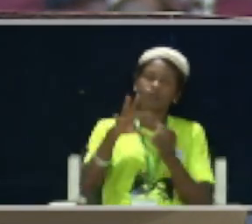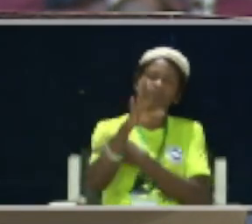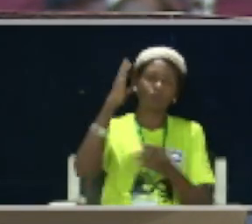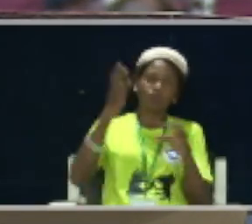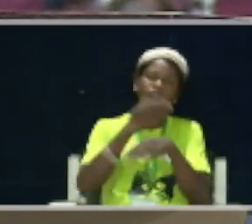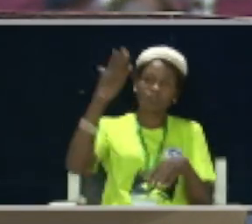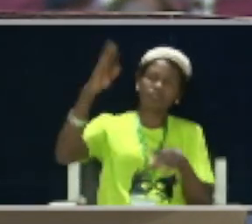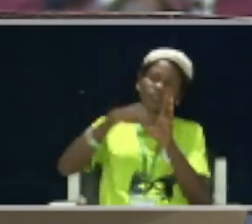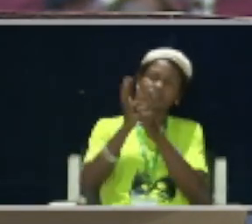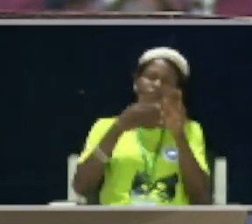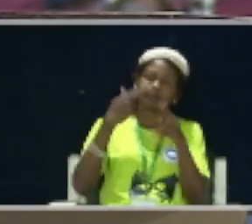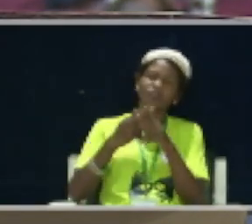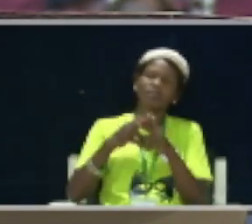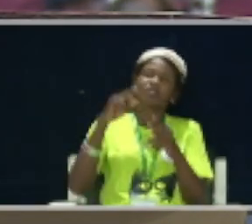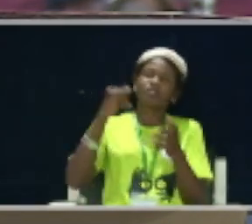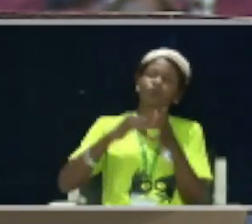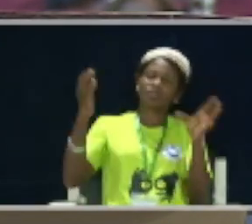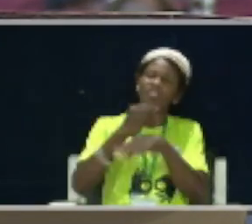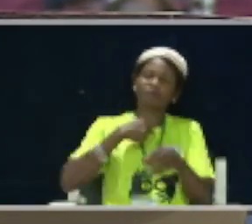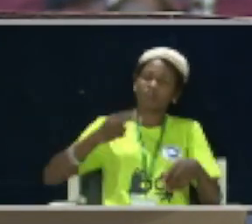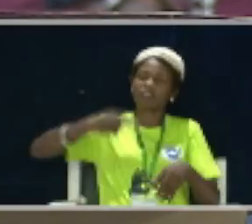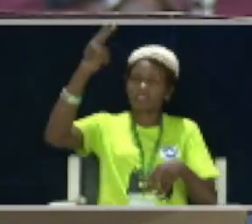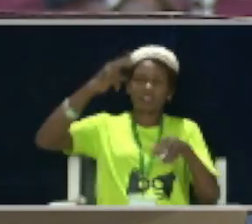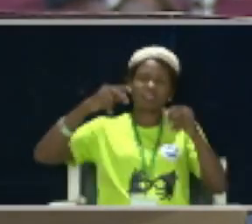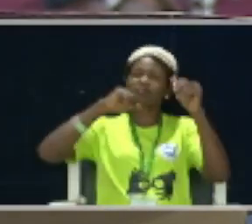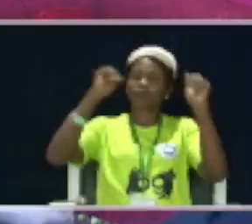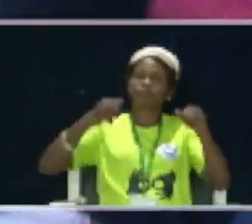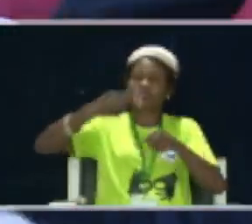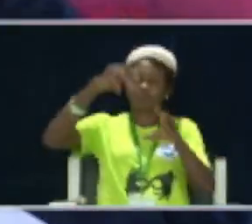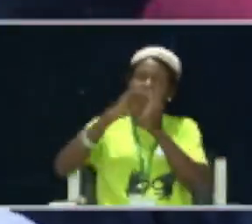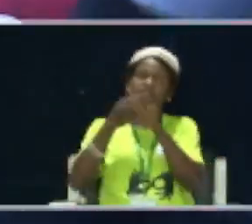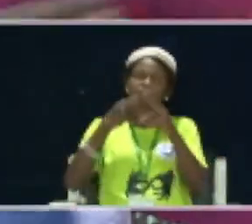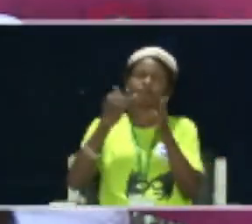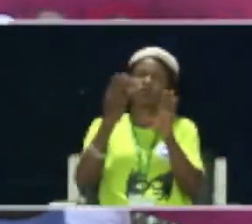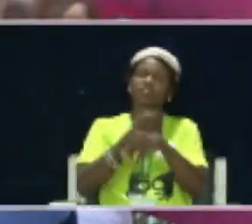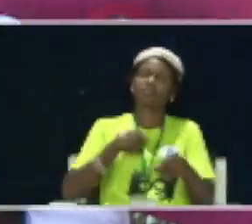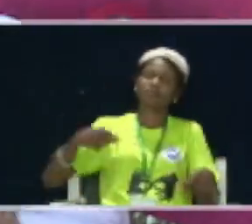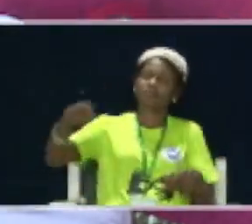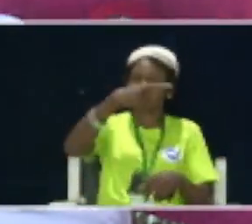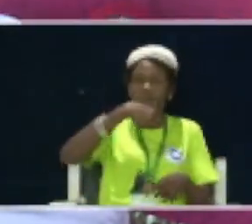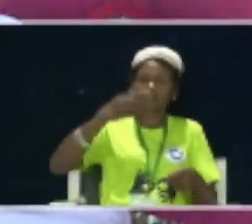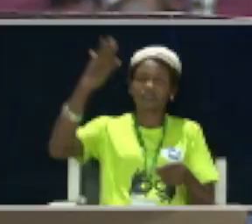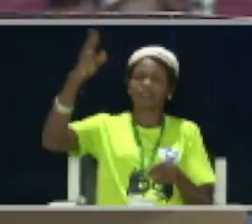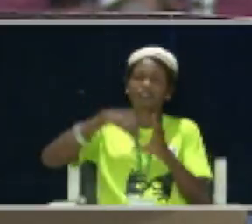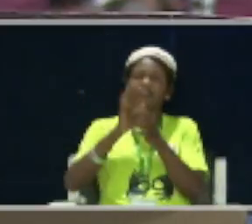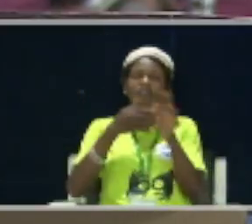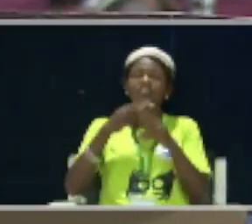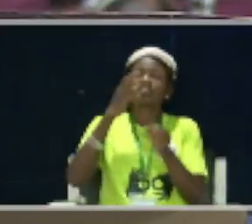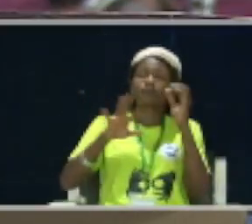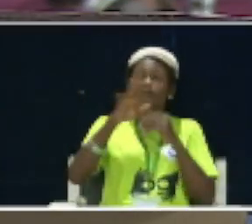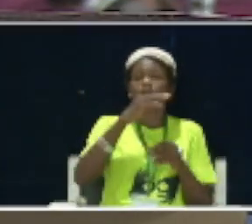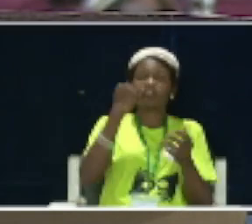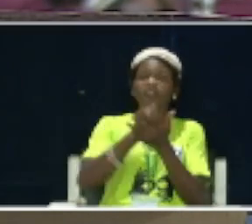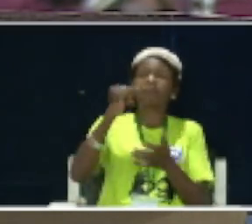there. It will take me there. It will take you there. If your amen is sure